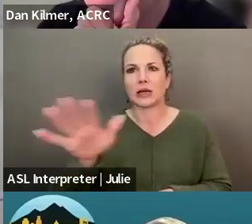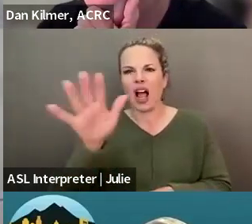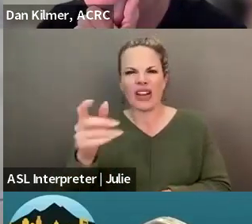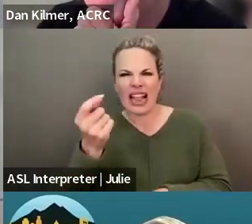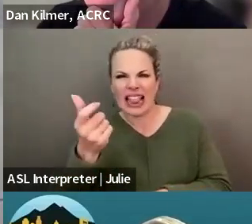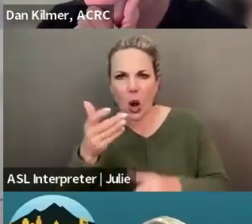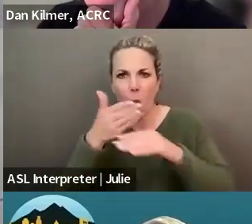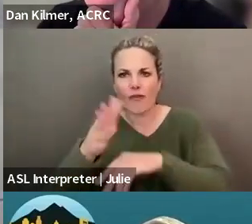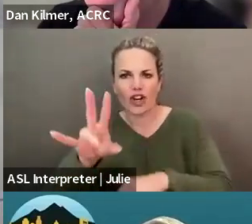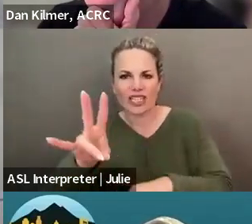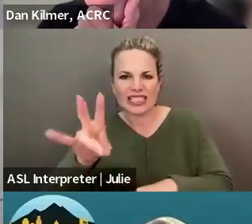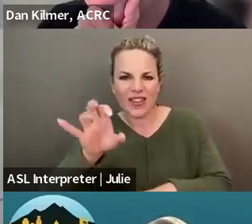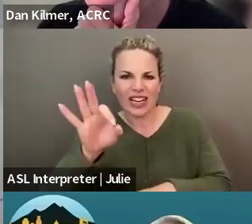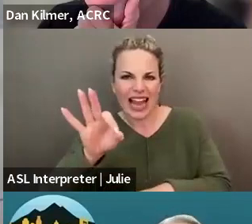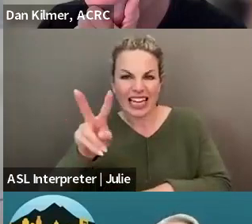little over